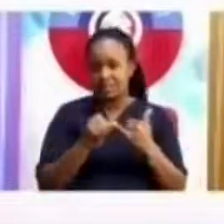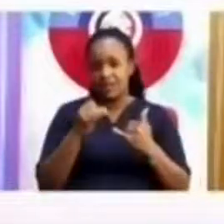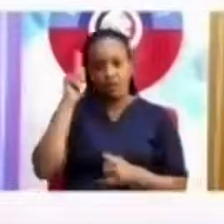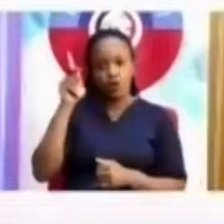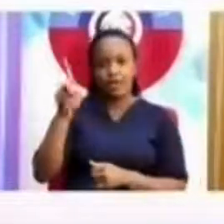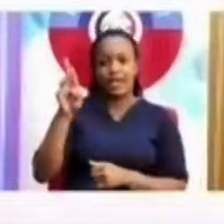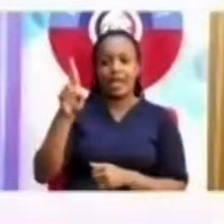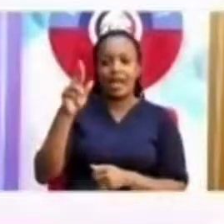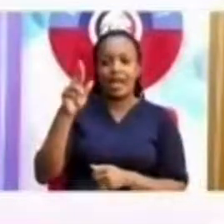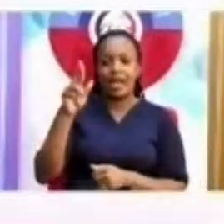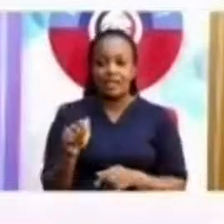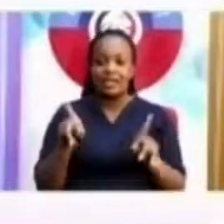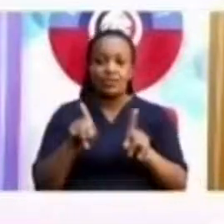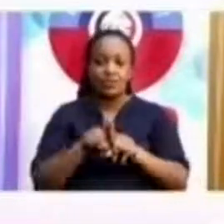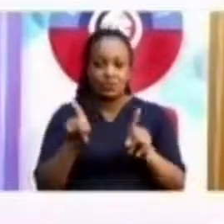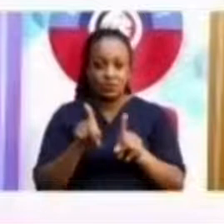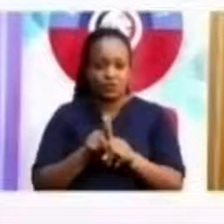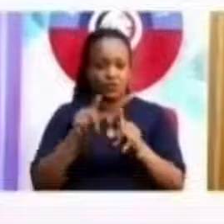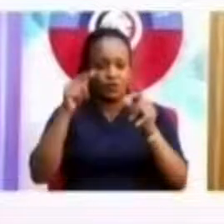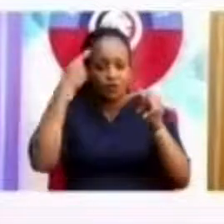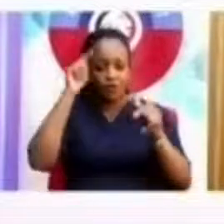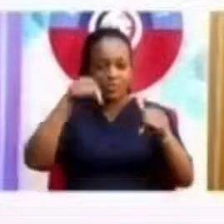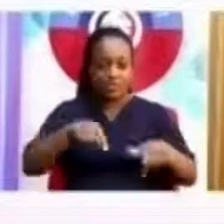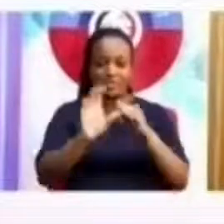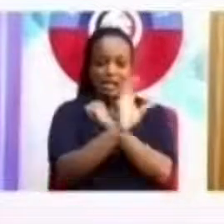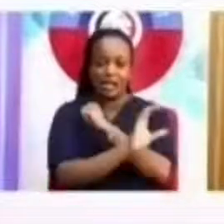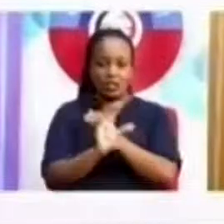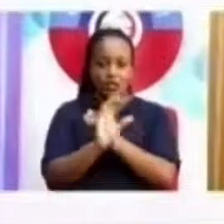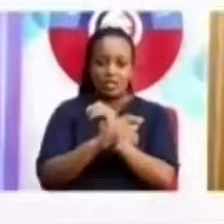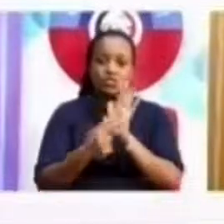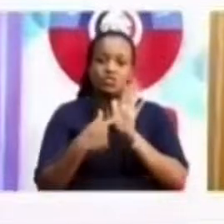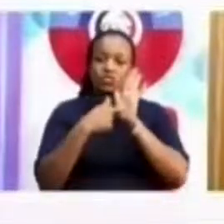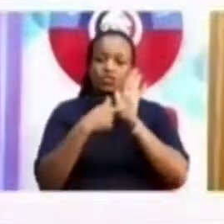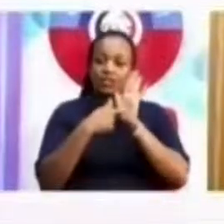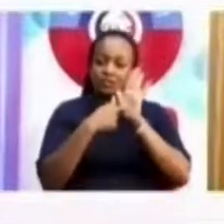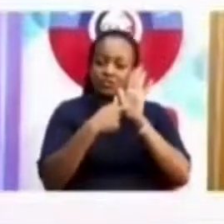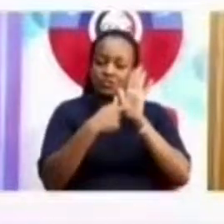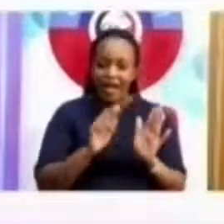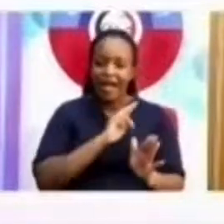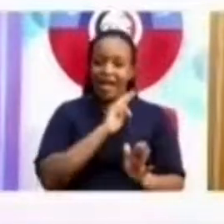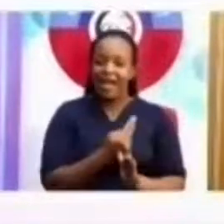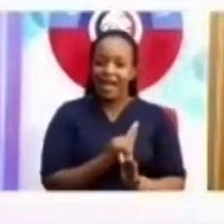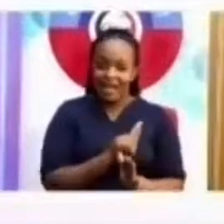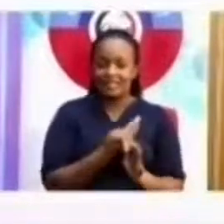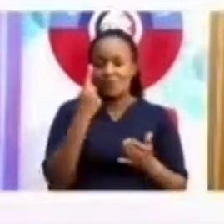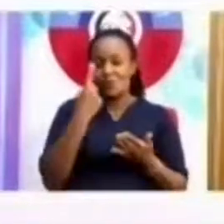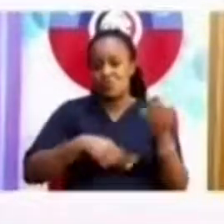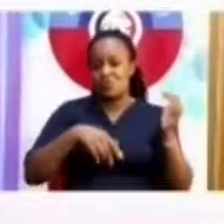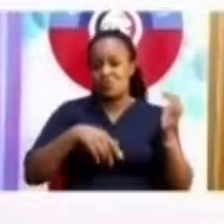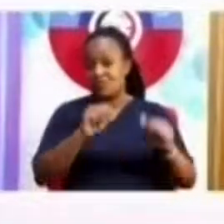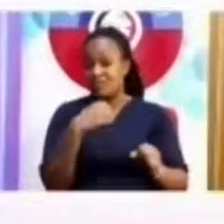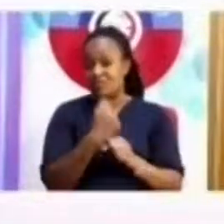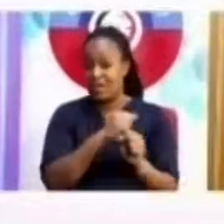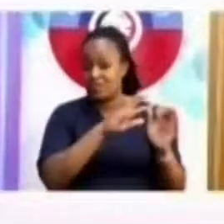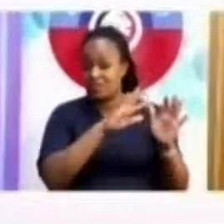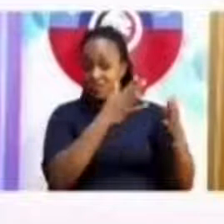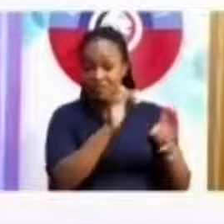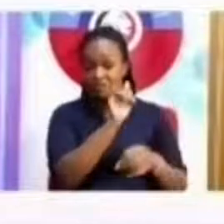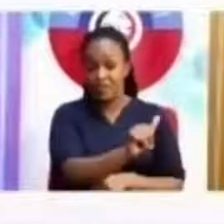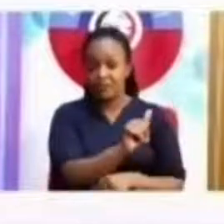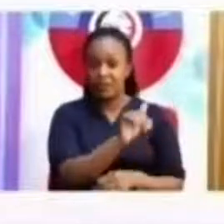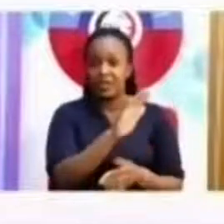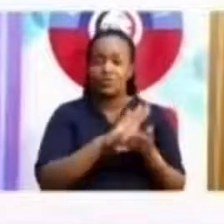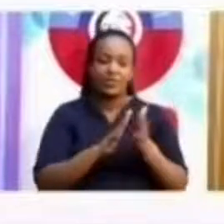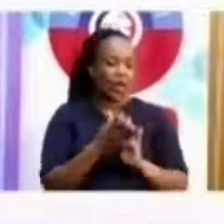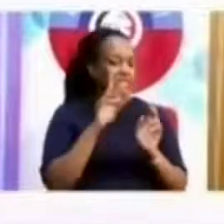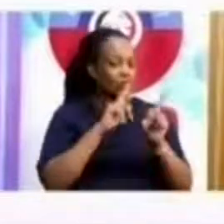shine a light to what we can do here, and indeed representing the region. So congratulations for that. And without much ado, let